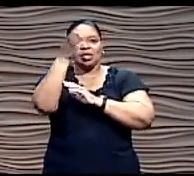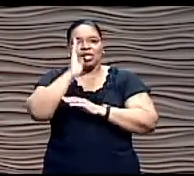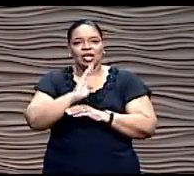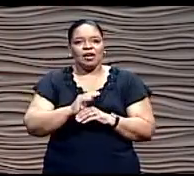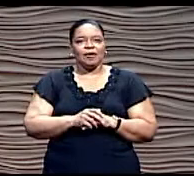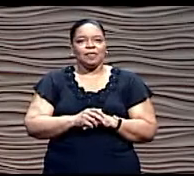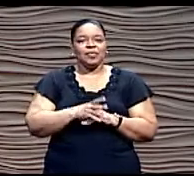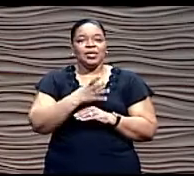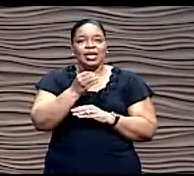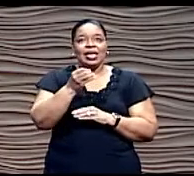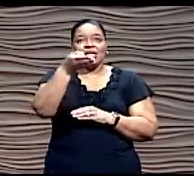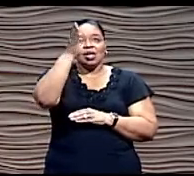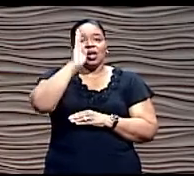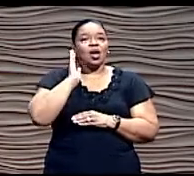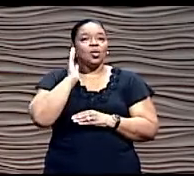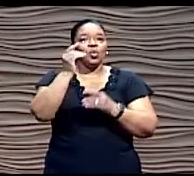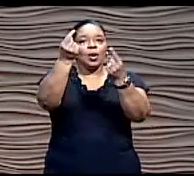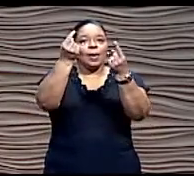I'm done now.